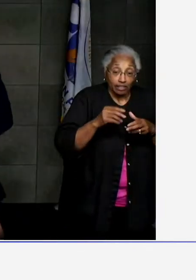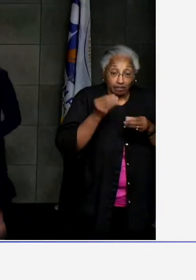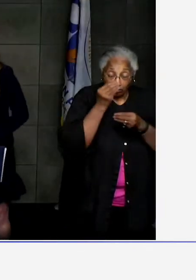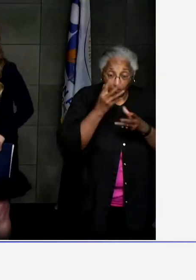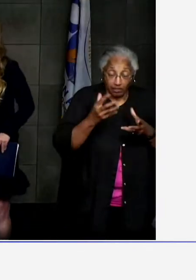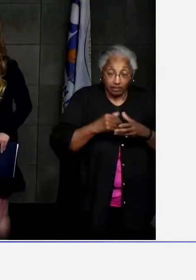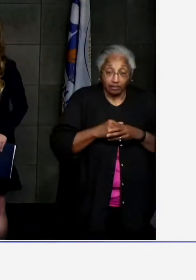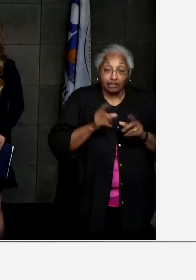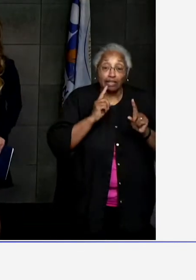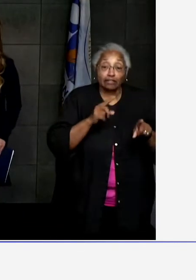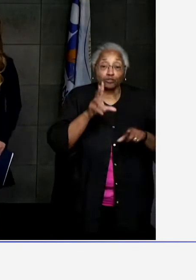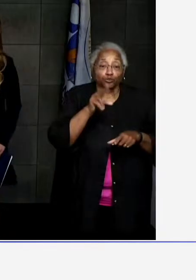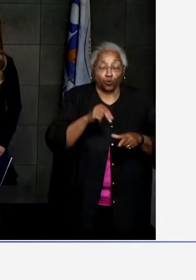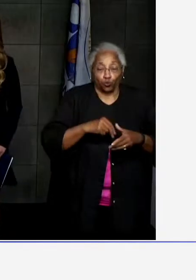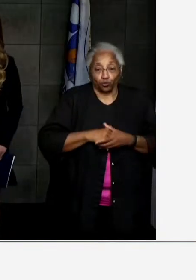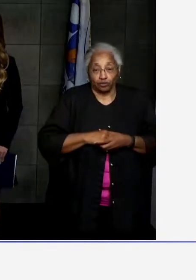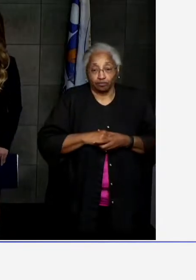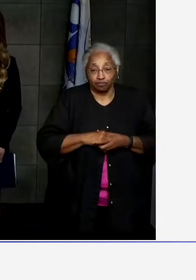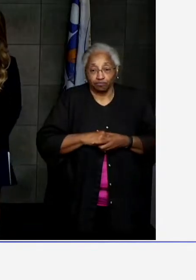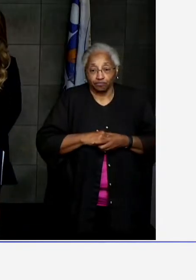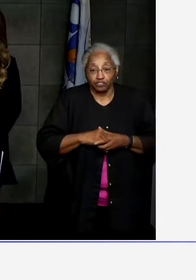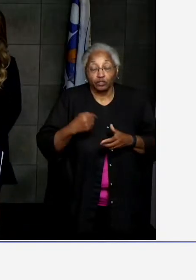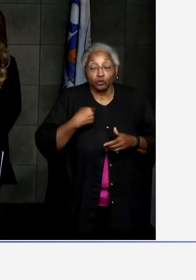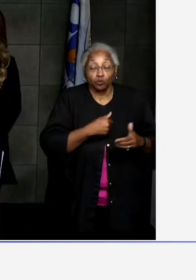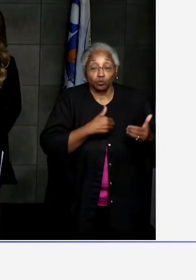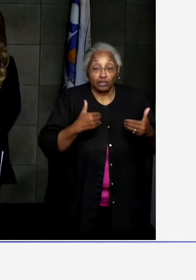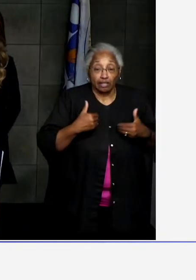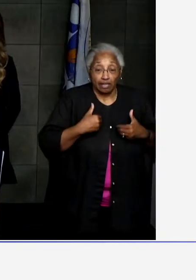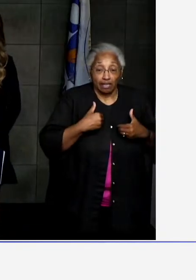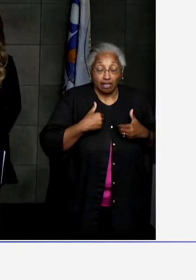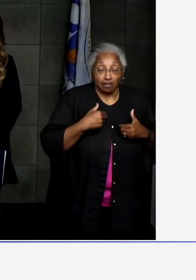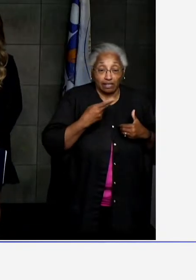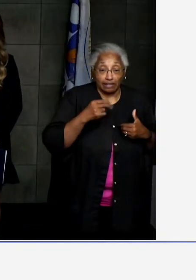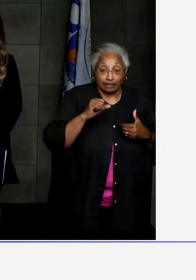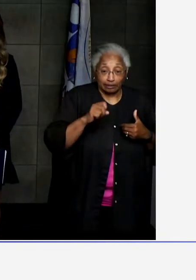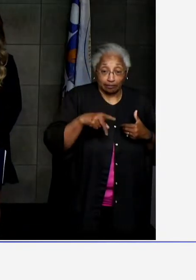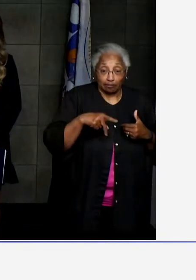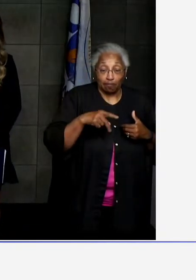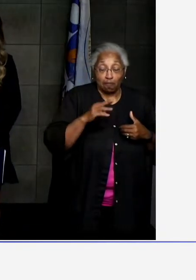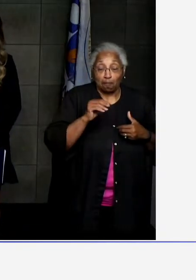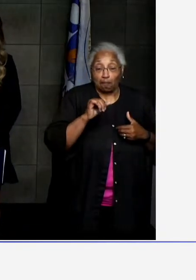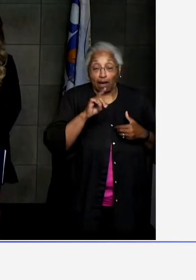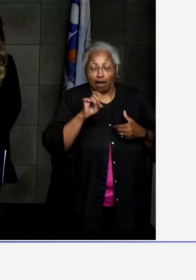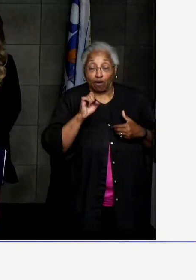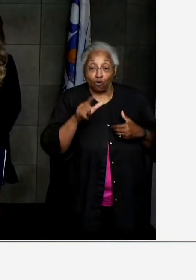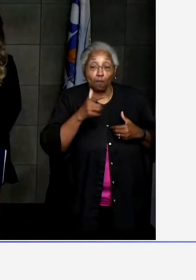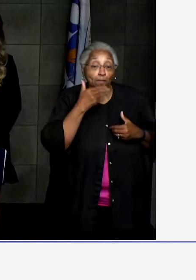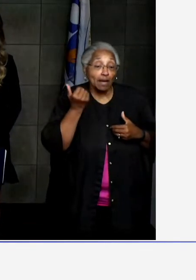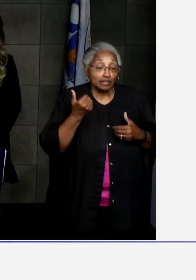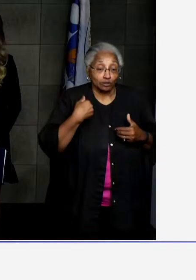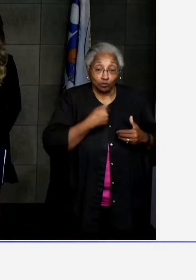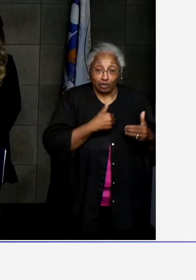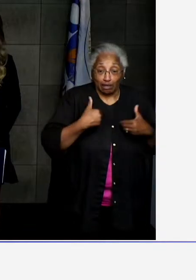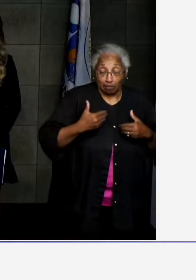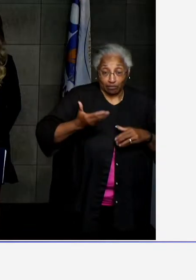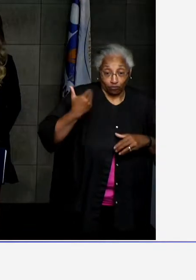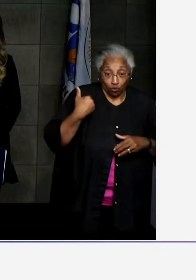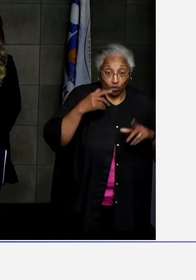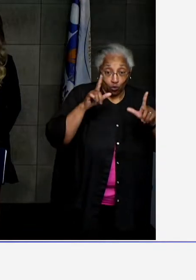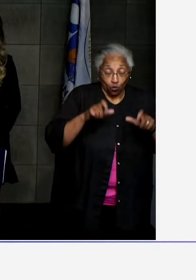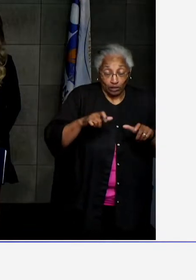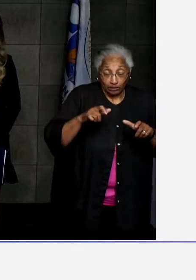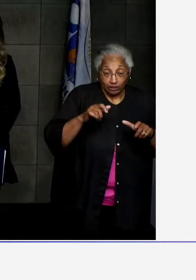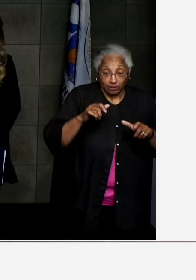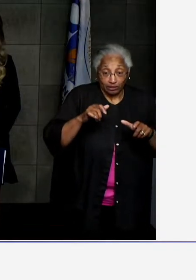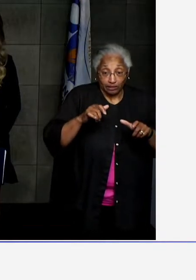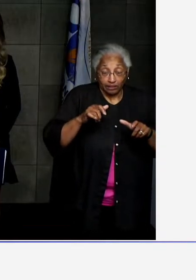The answer is no. So, I mean, we've got the HAFS model is the best model we've ever had. And, you know, the question keeps coming up at the upper air.